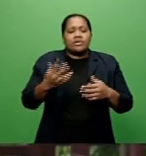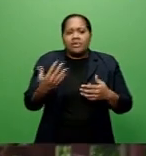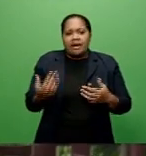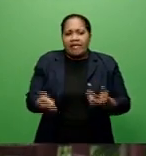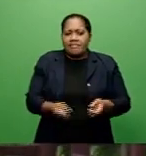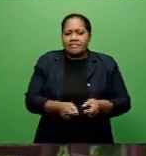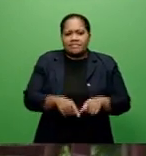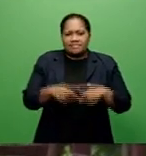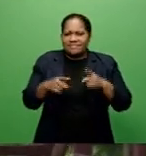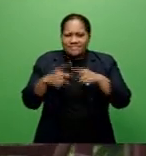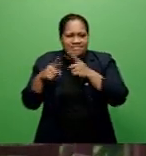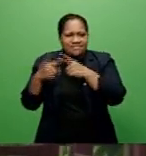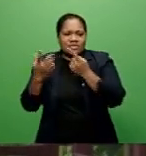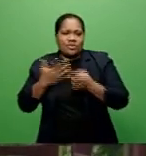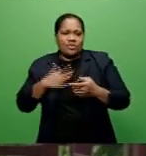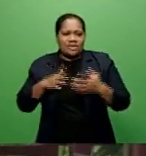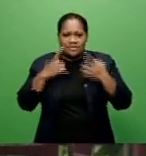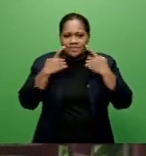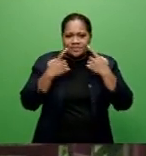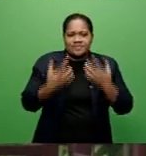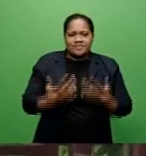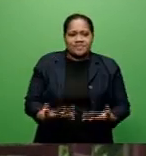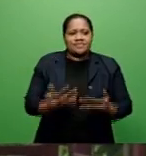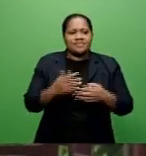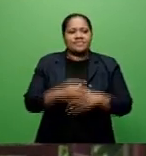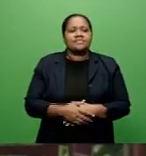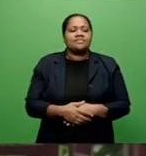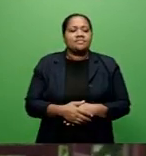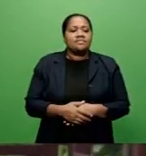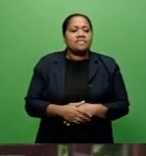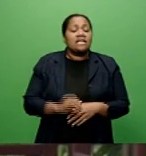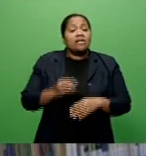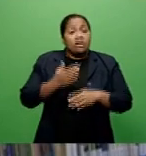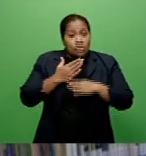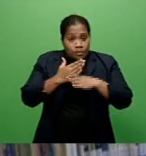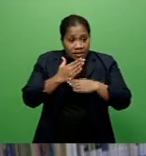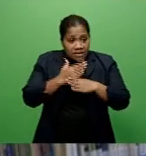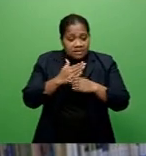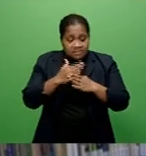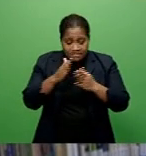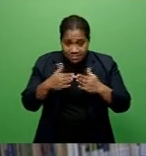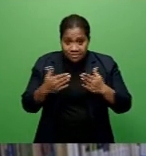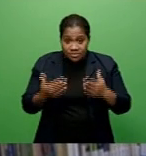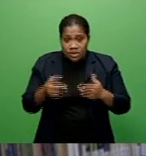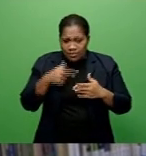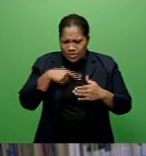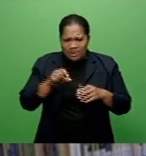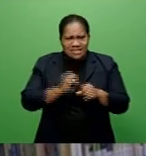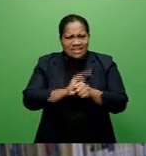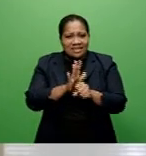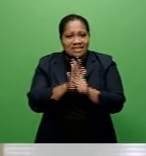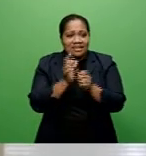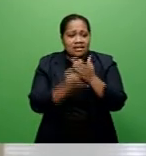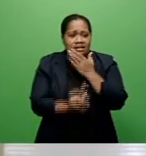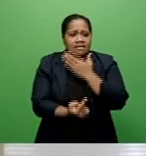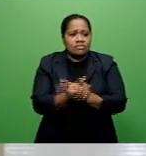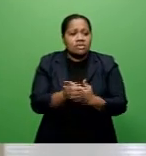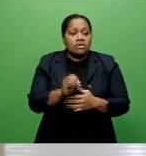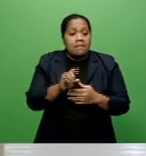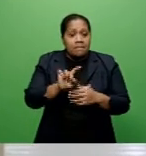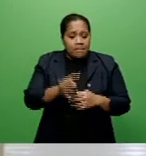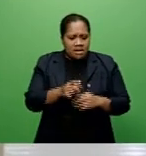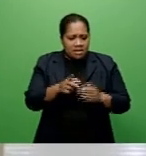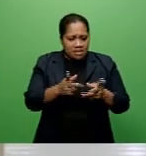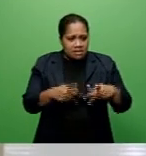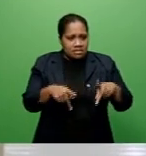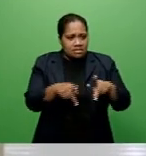exhibit in. Work had halted for a while due to the pandemic. However, the Institute is doing all it can to see